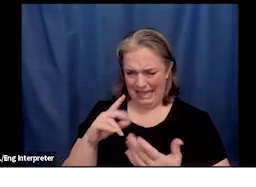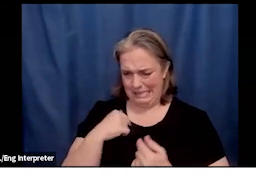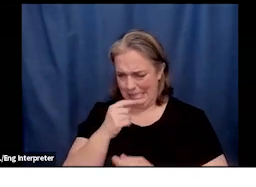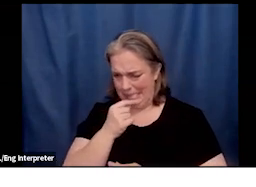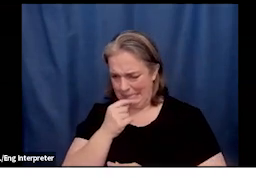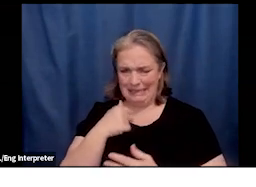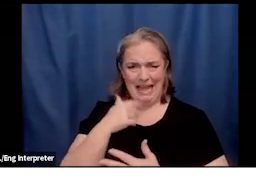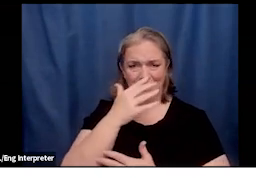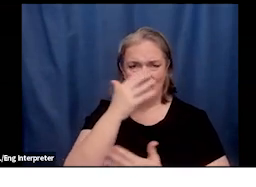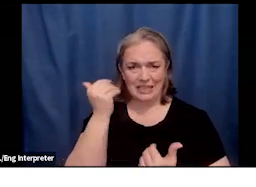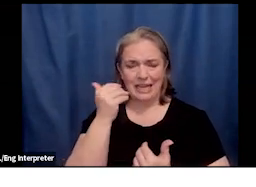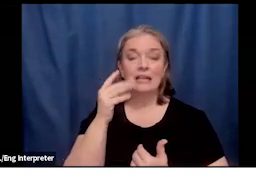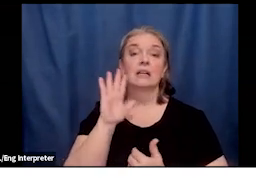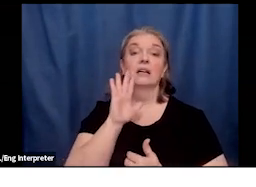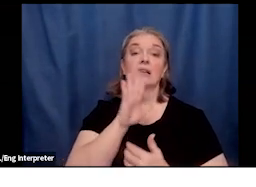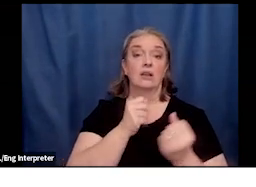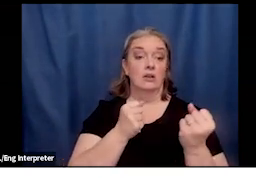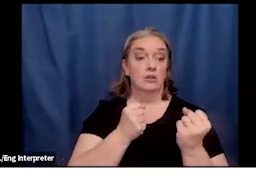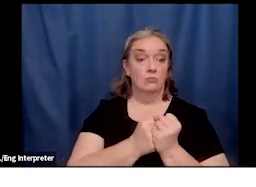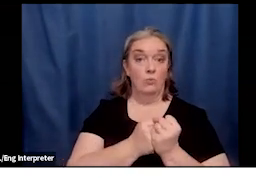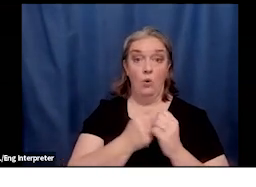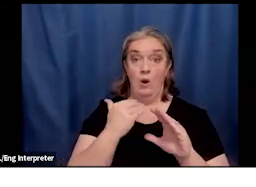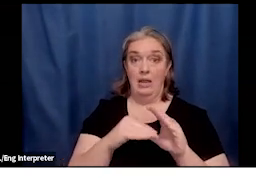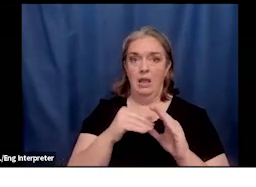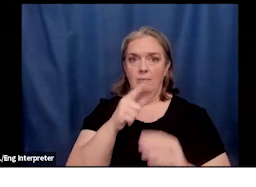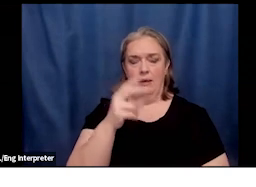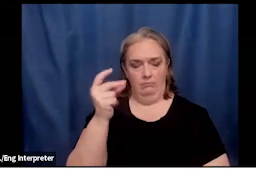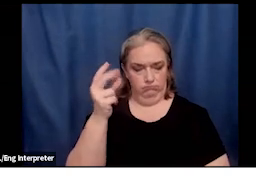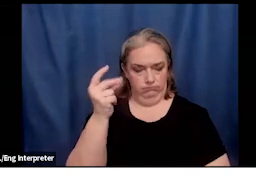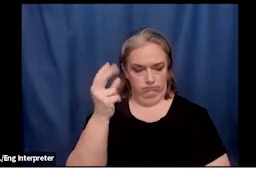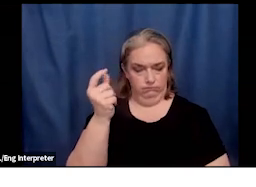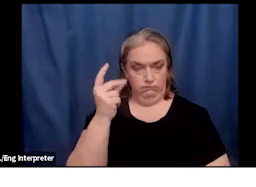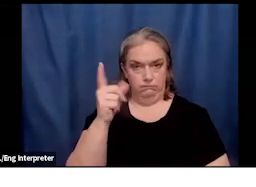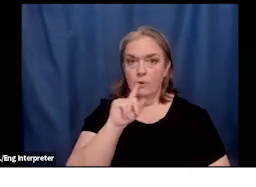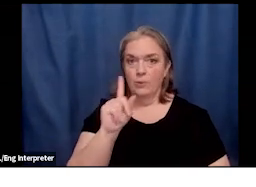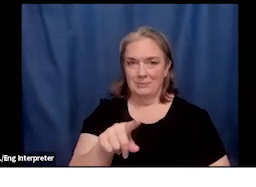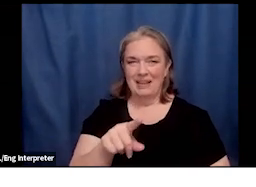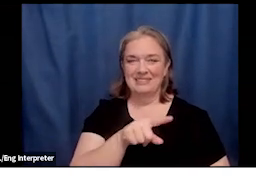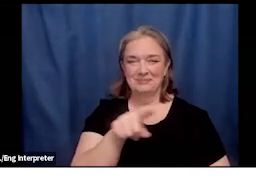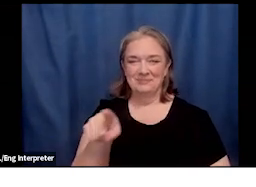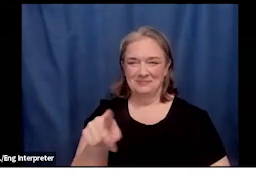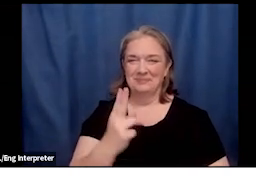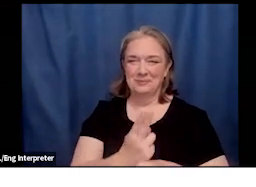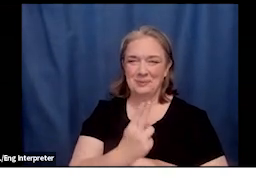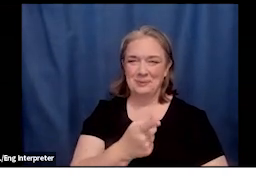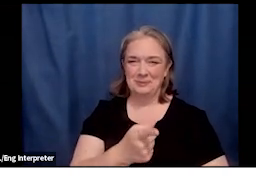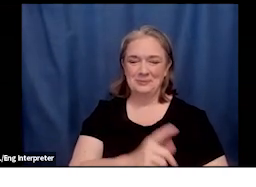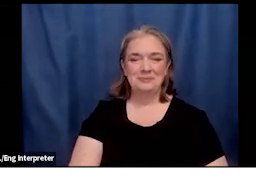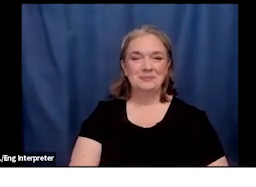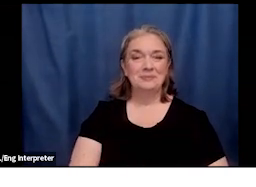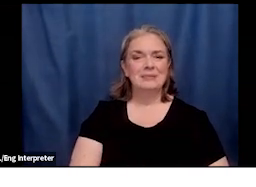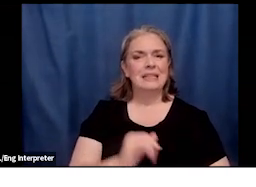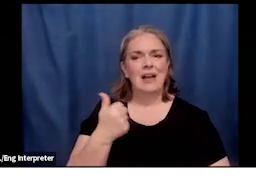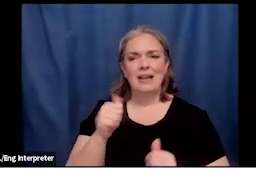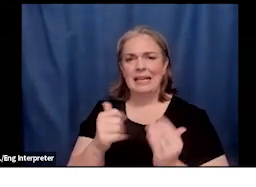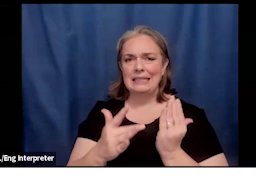support email is really timely. They're really wonderful, and it's there on the screen for your use. Or if you find that you're having any tech